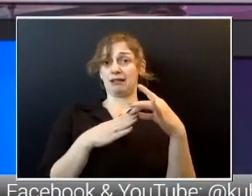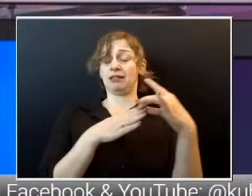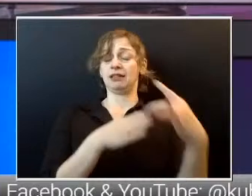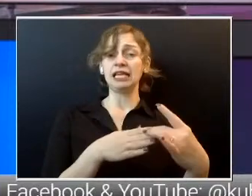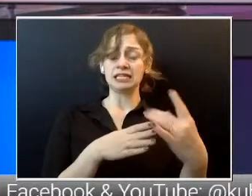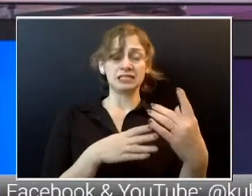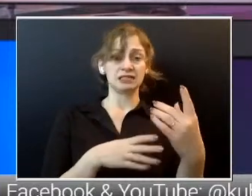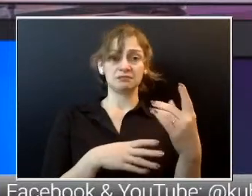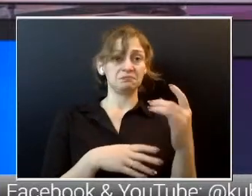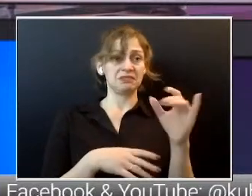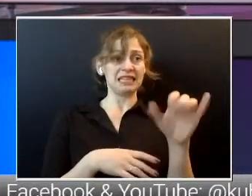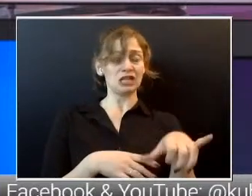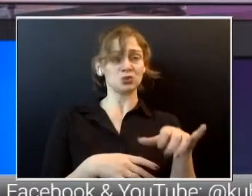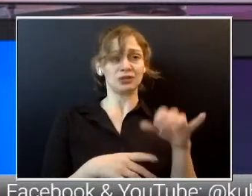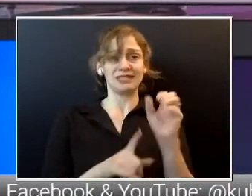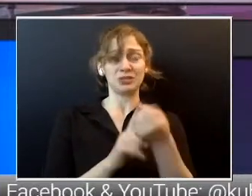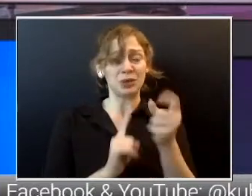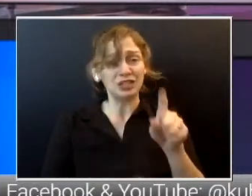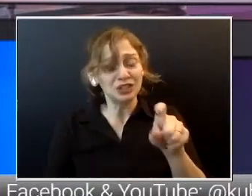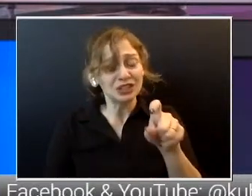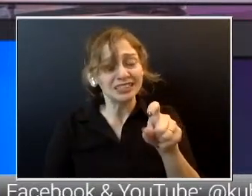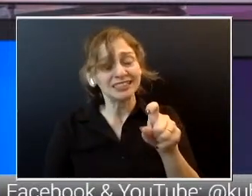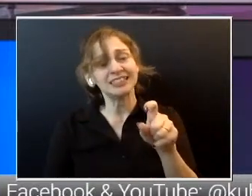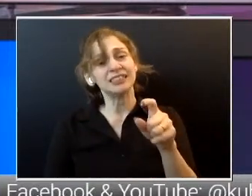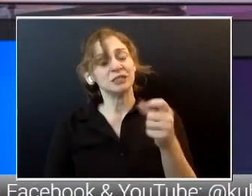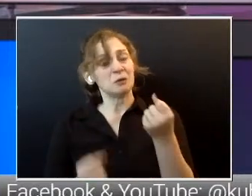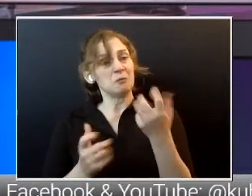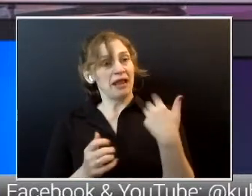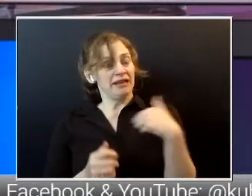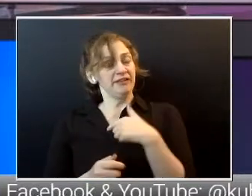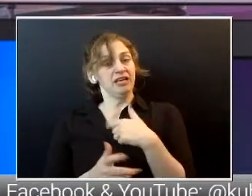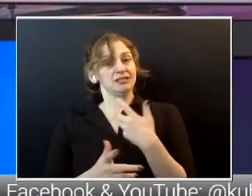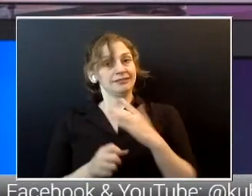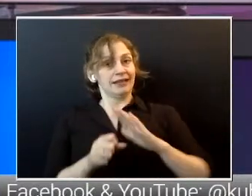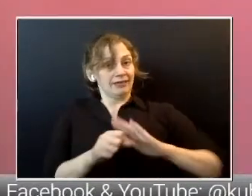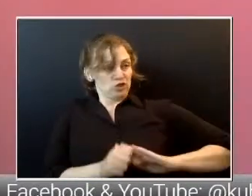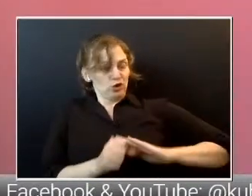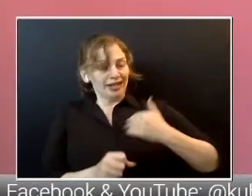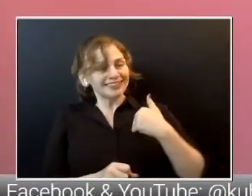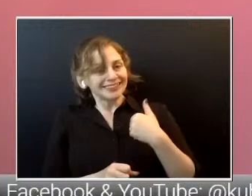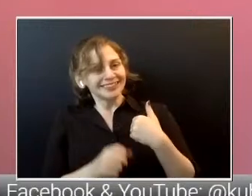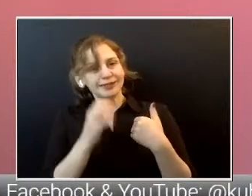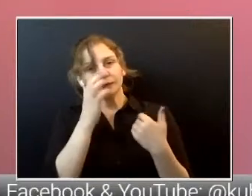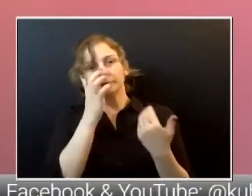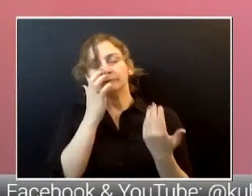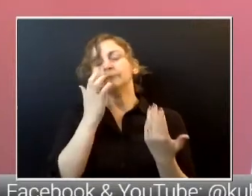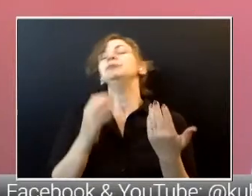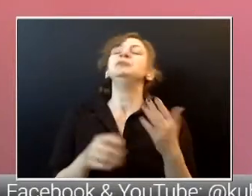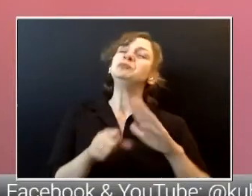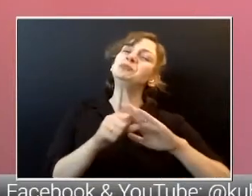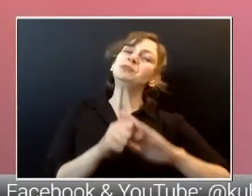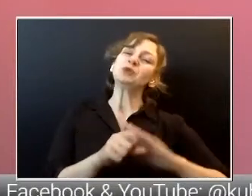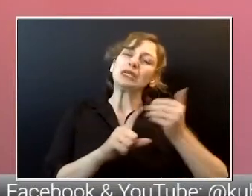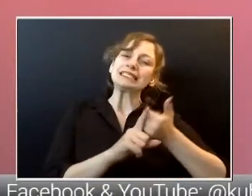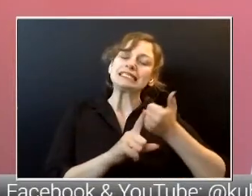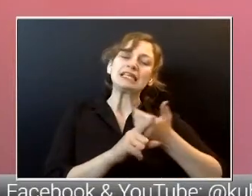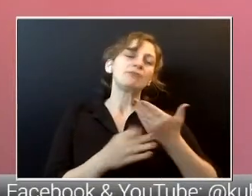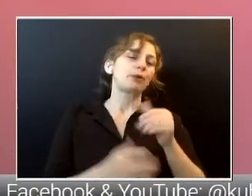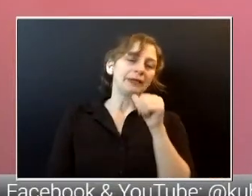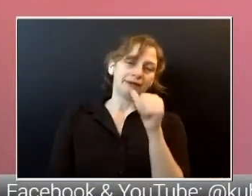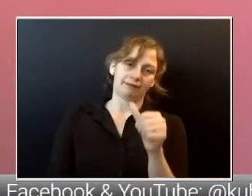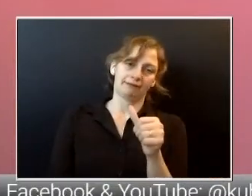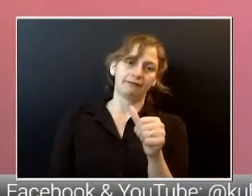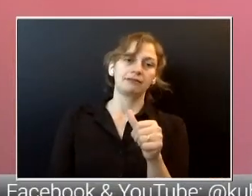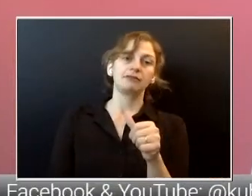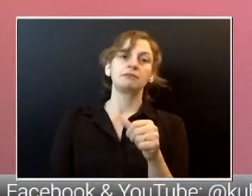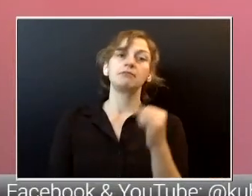in stressful situations. That's jarring to hear. Yeah, I mean, I don't think the stress itself probably does it, but if it elevates your